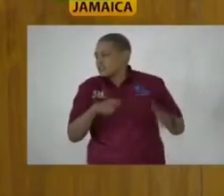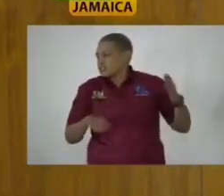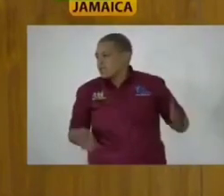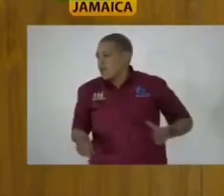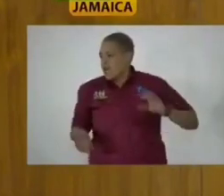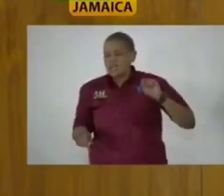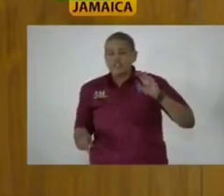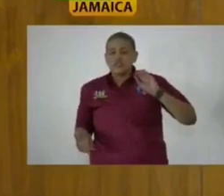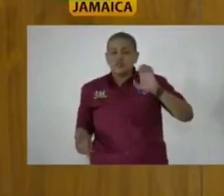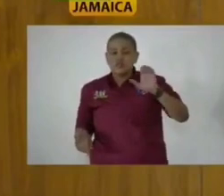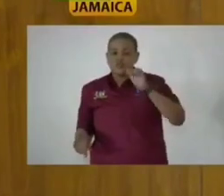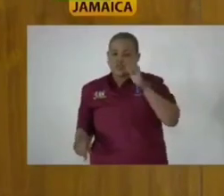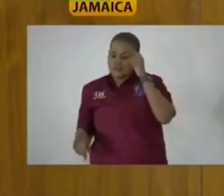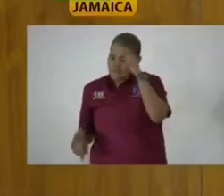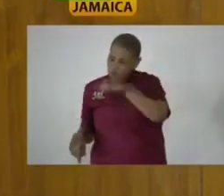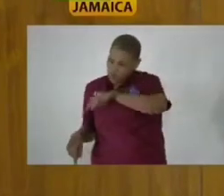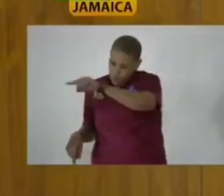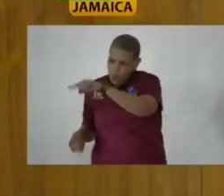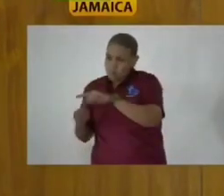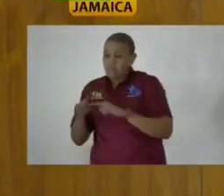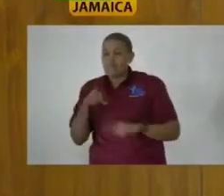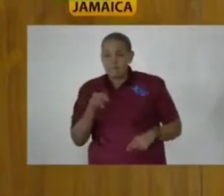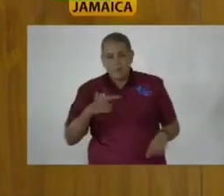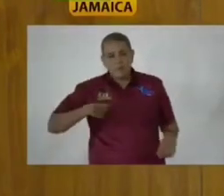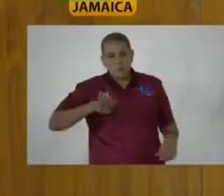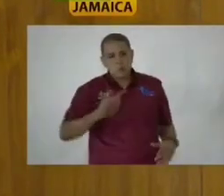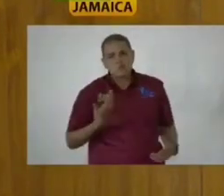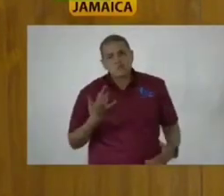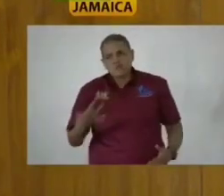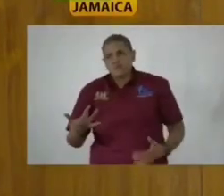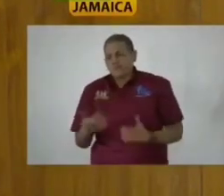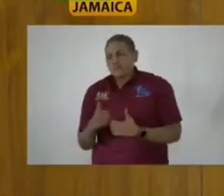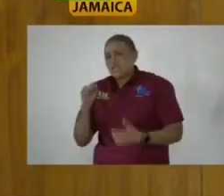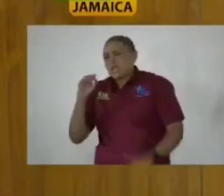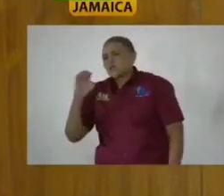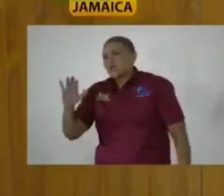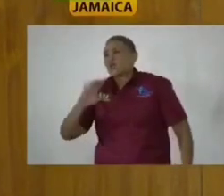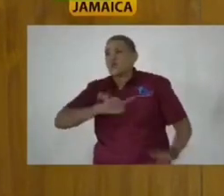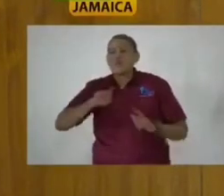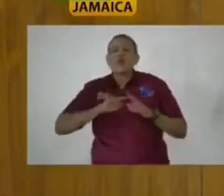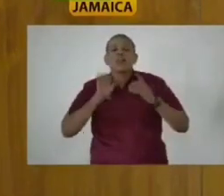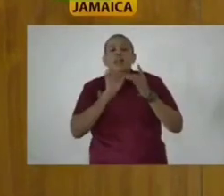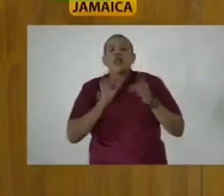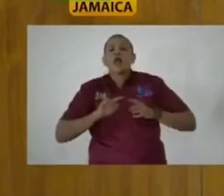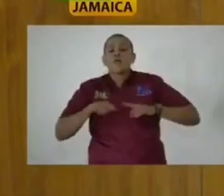For us on this side, clearly not for you, but for us it is. And you know, when you talk about